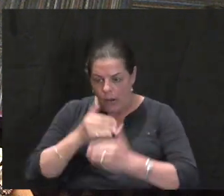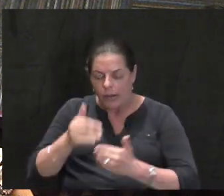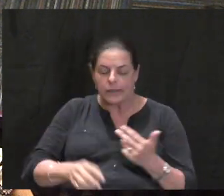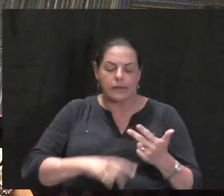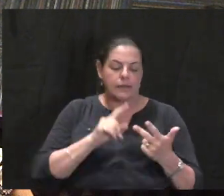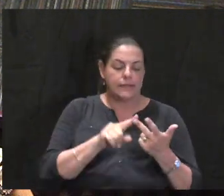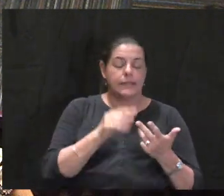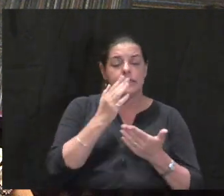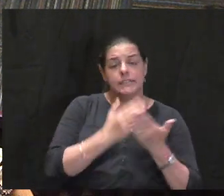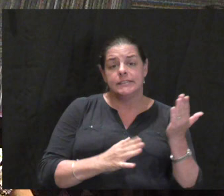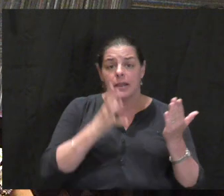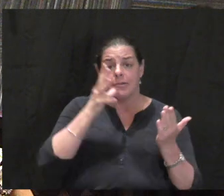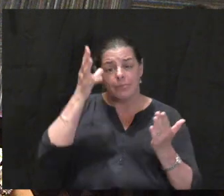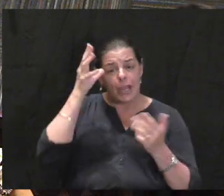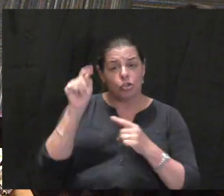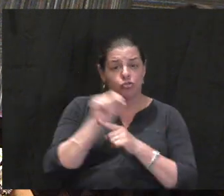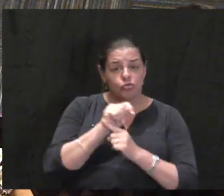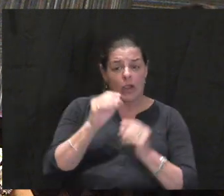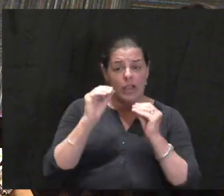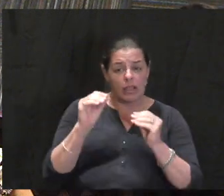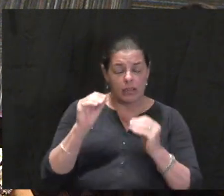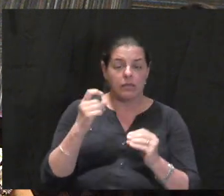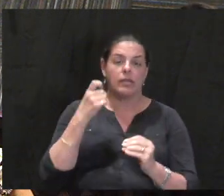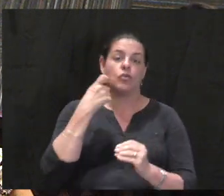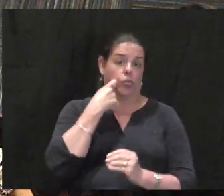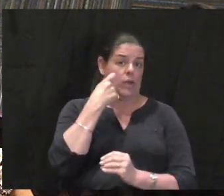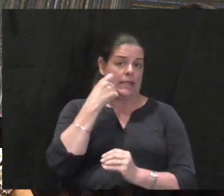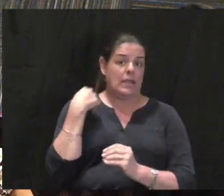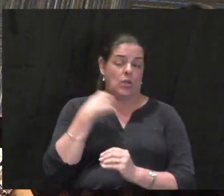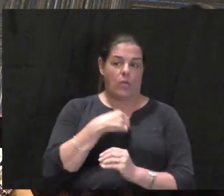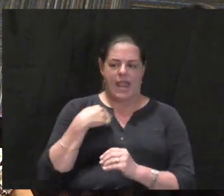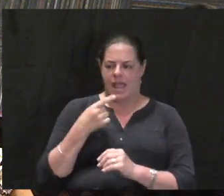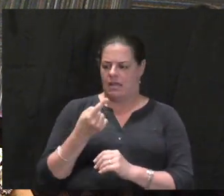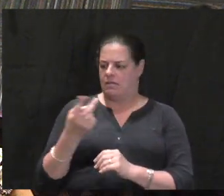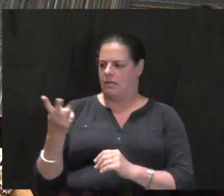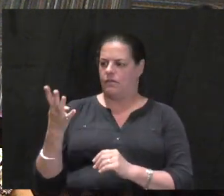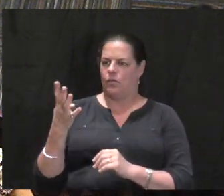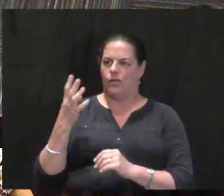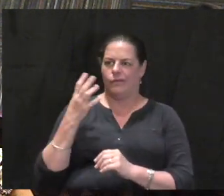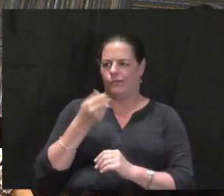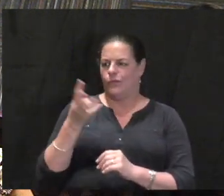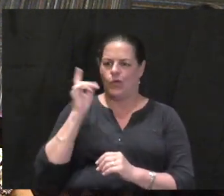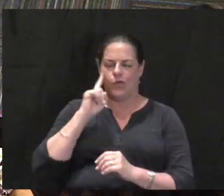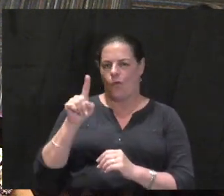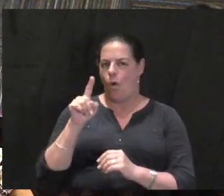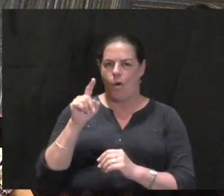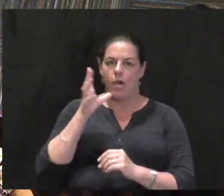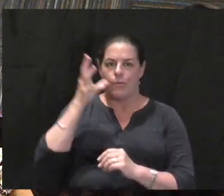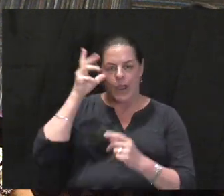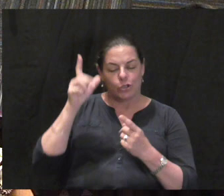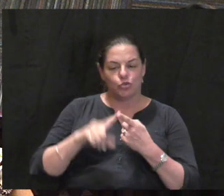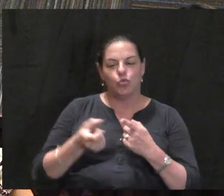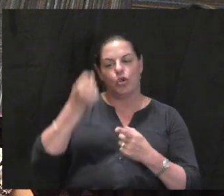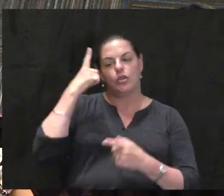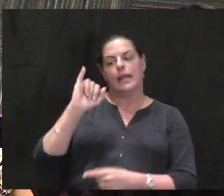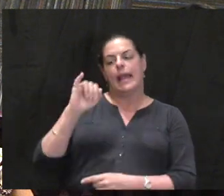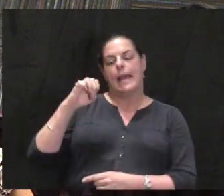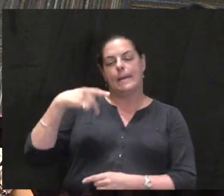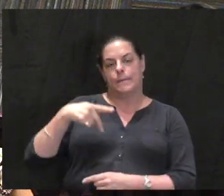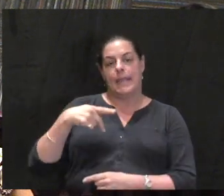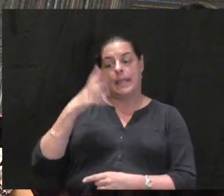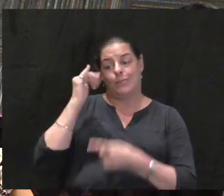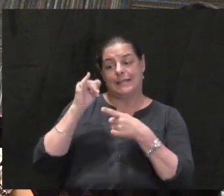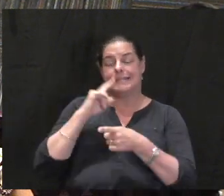education process when they're going in through special education with their children. We also do a lot of